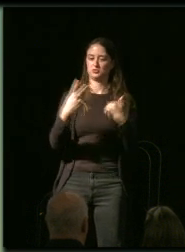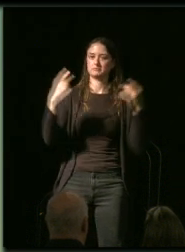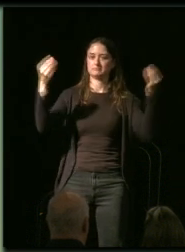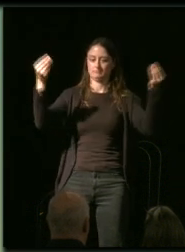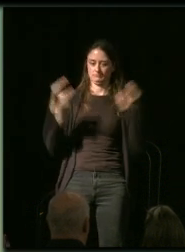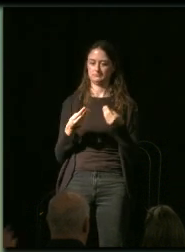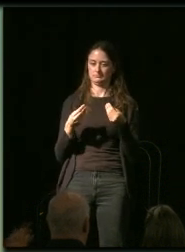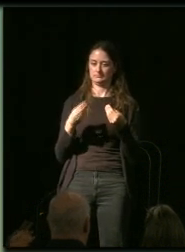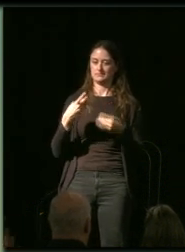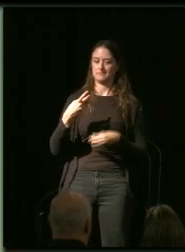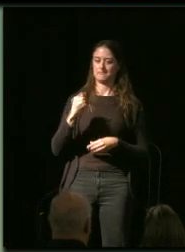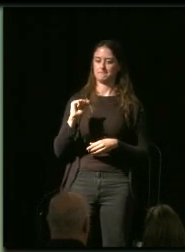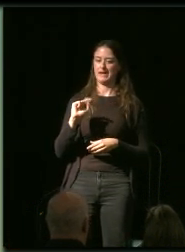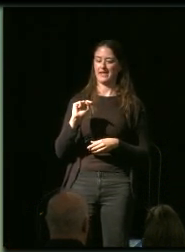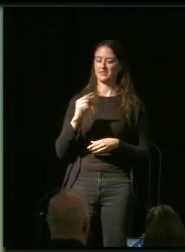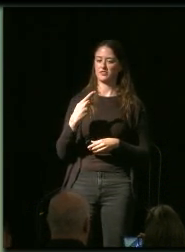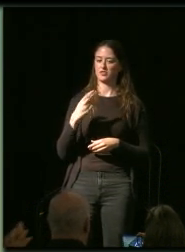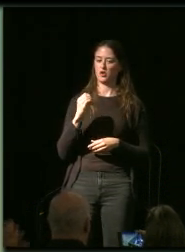some questions you could ask.